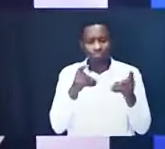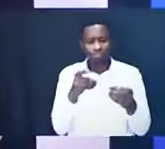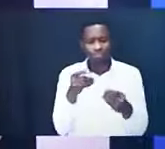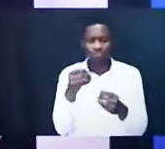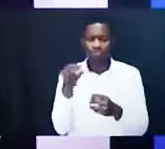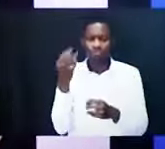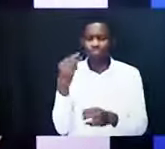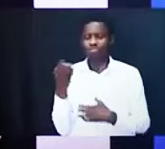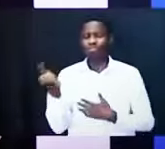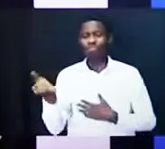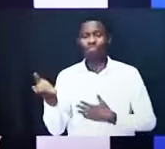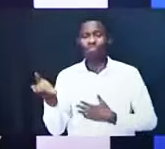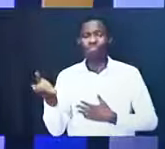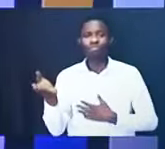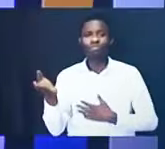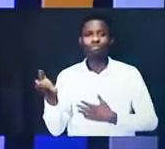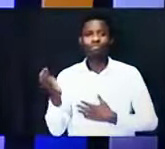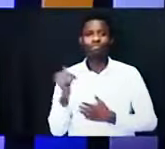there.